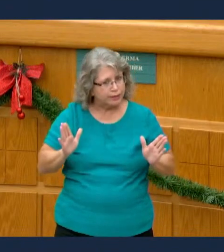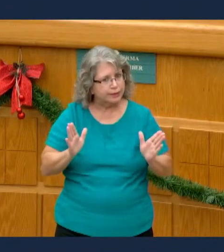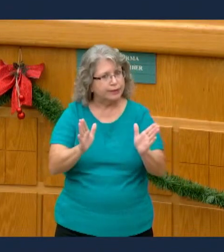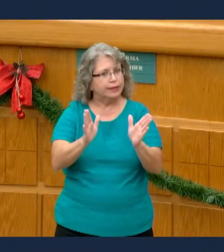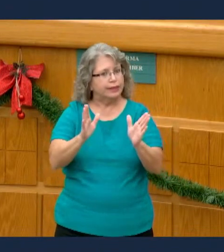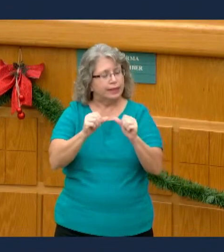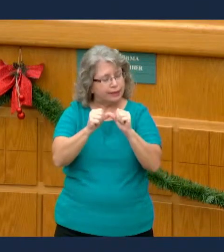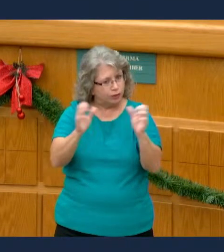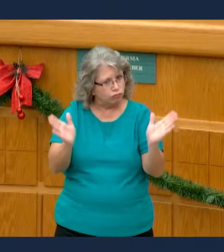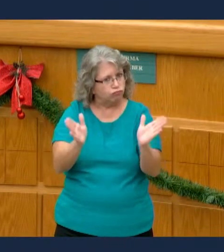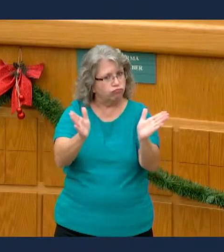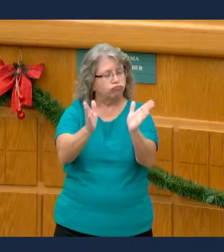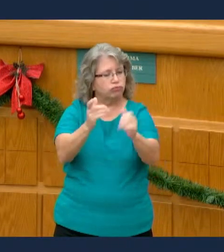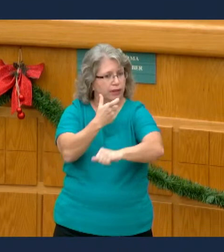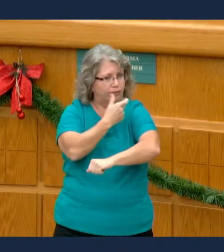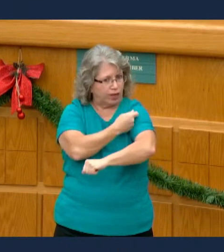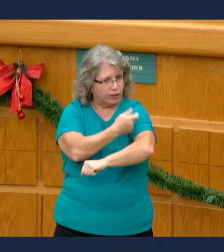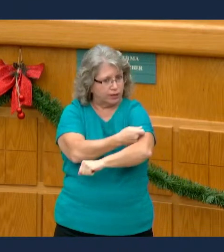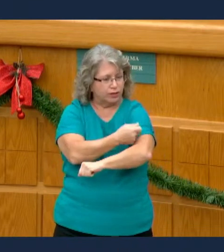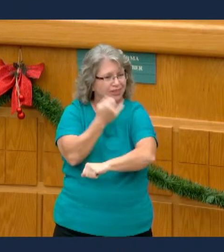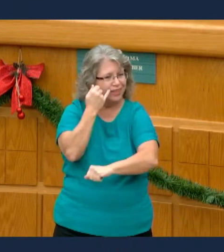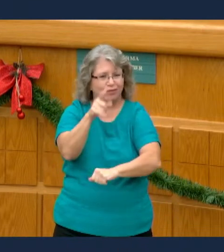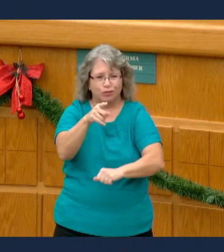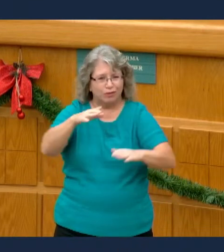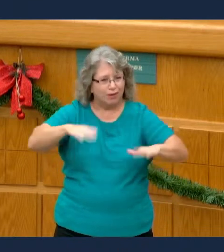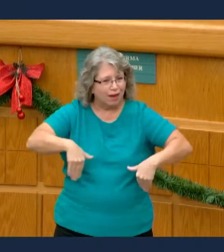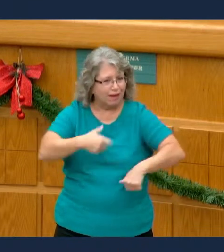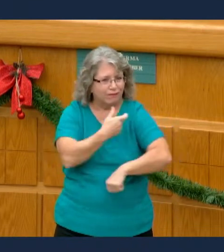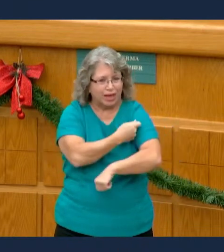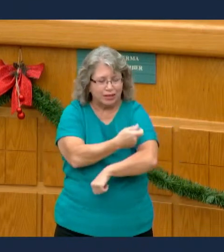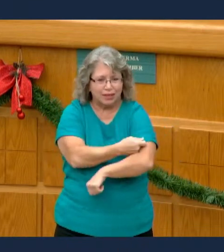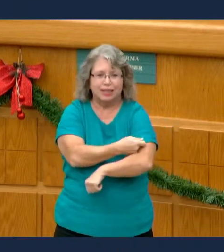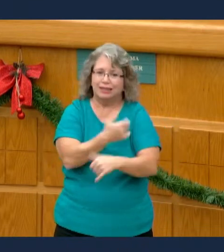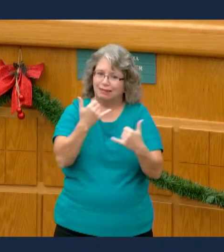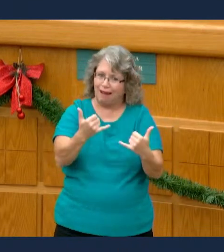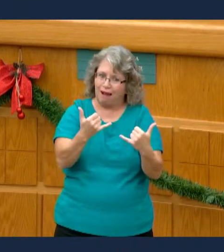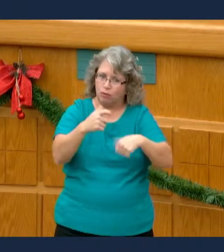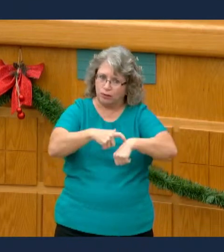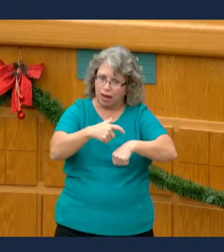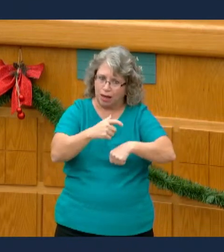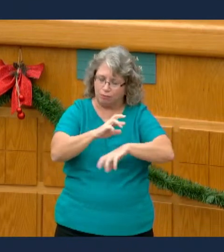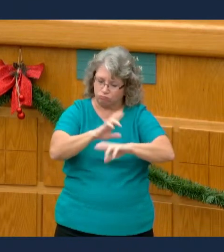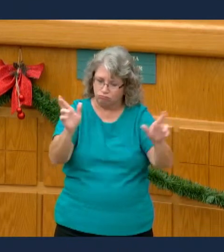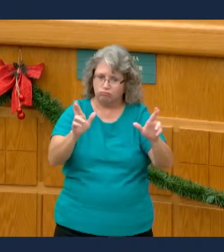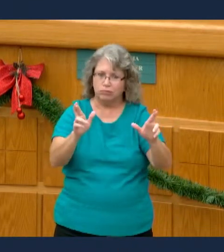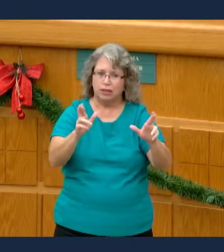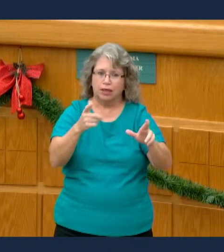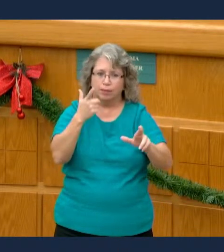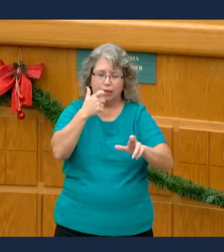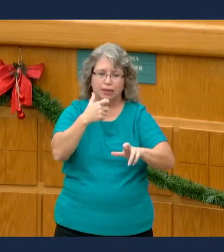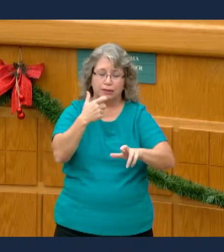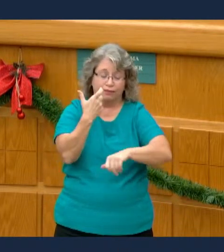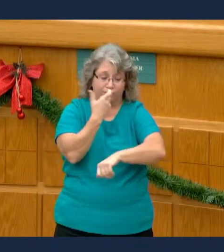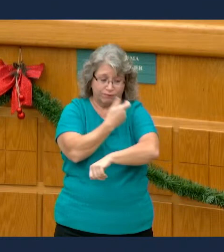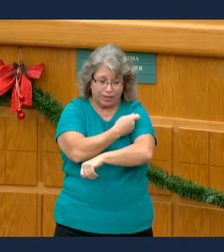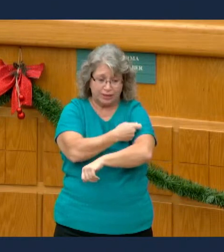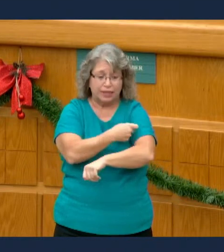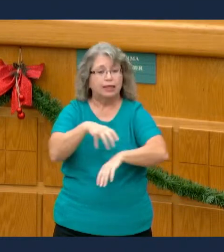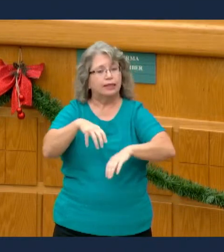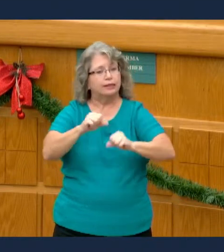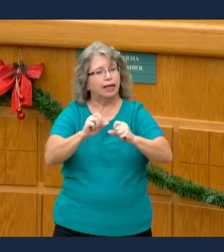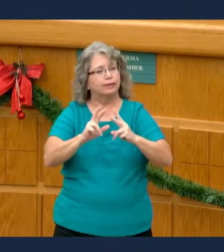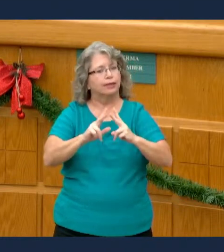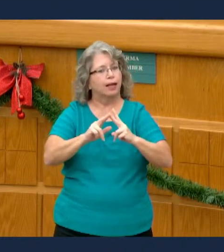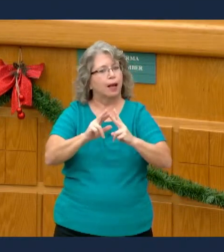not vaccinating, you think about doing that, now's the time to do it. It takes a couple of weeks to get that vaccination, that immunity built up. If you already fully vaccinated